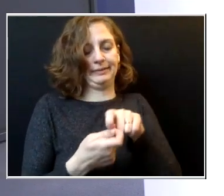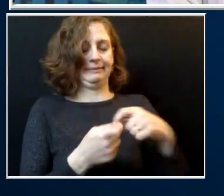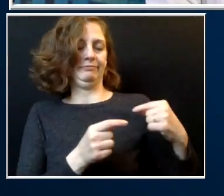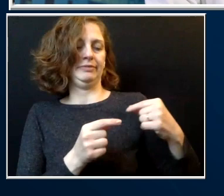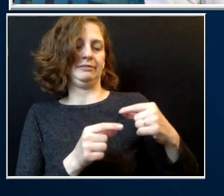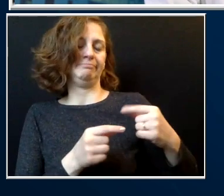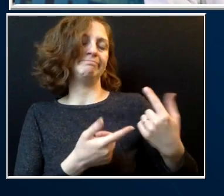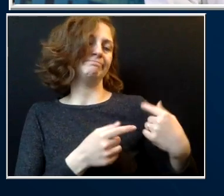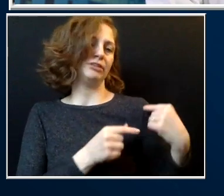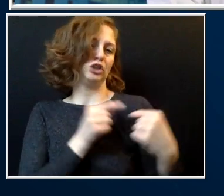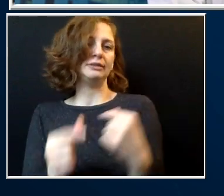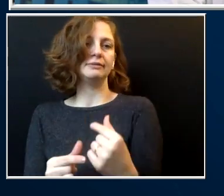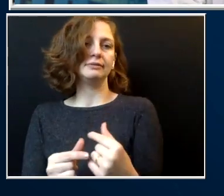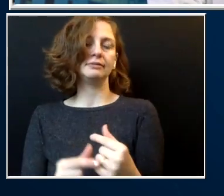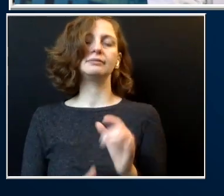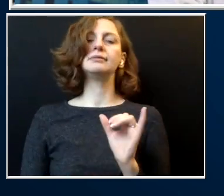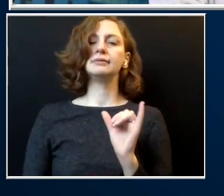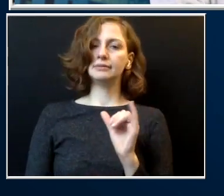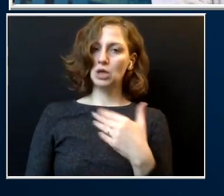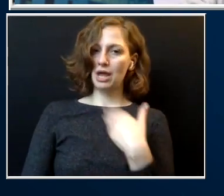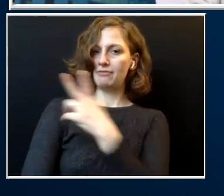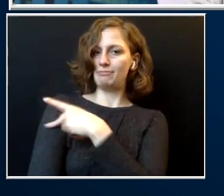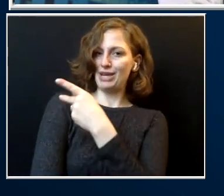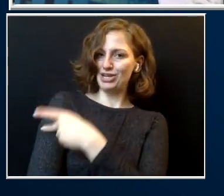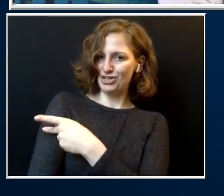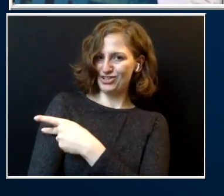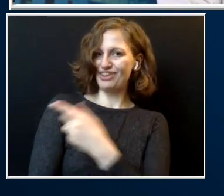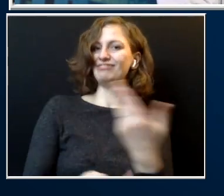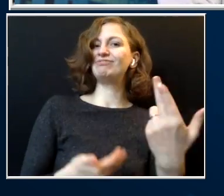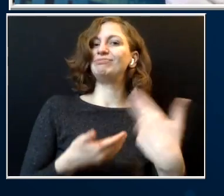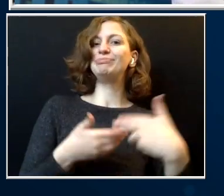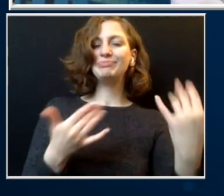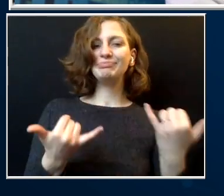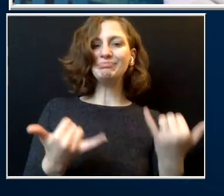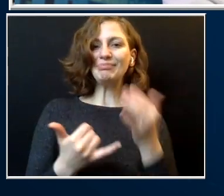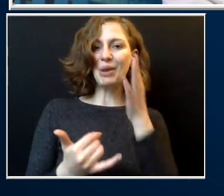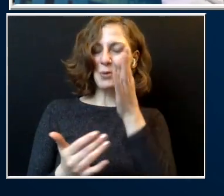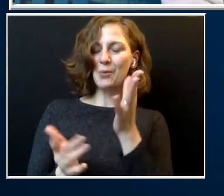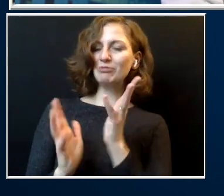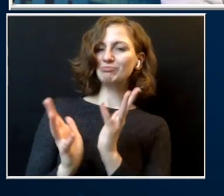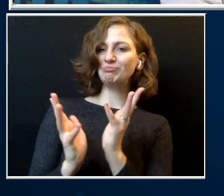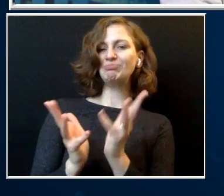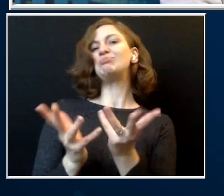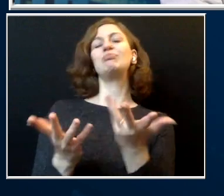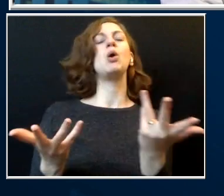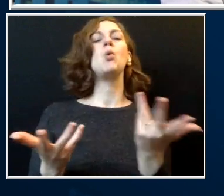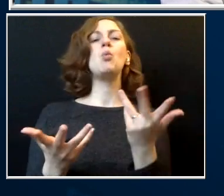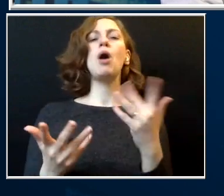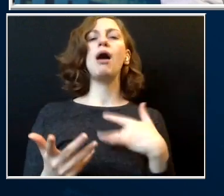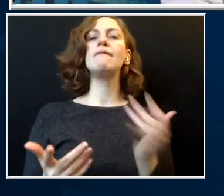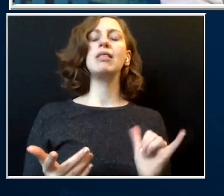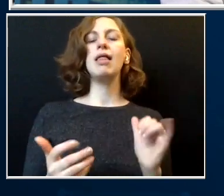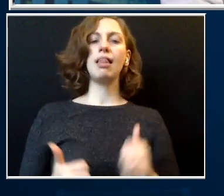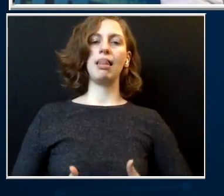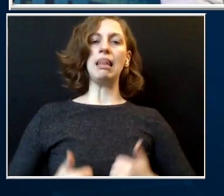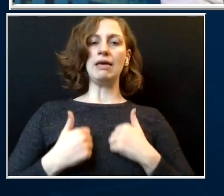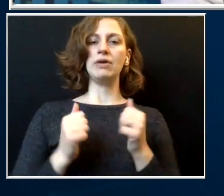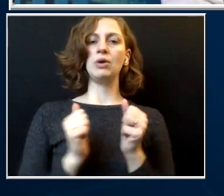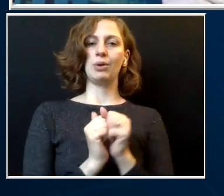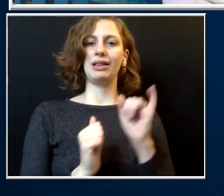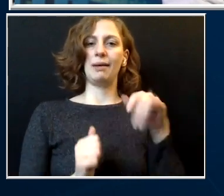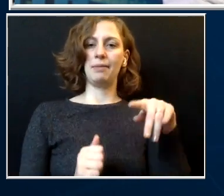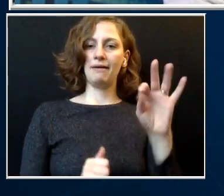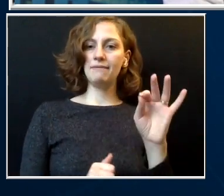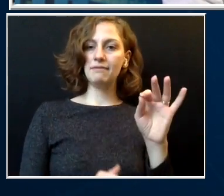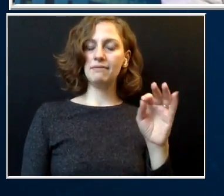that's here with us today, and so we're going to talk with her about what it's like living with IPF. Madonna Mergenmeyer was diagnosed in